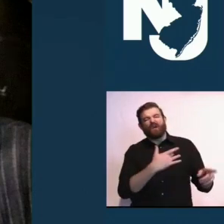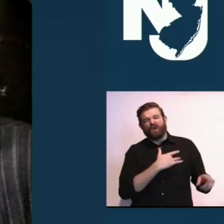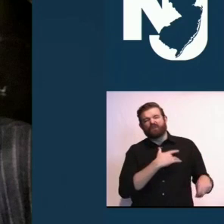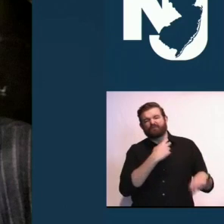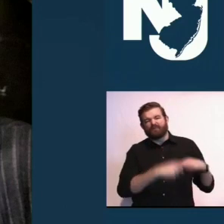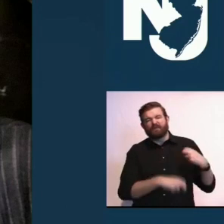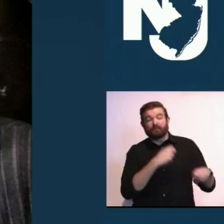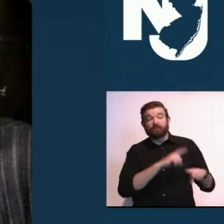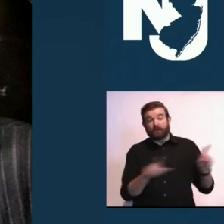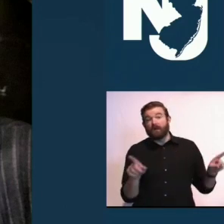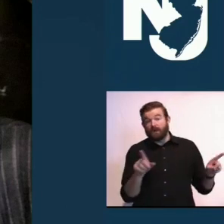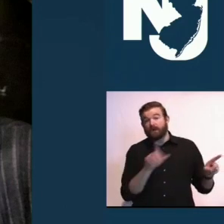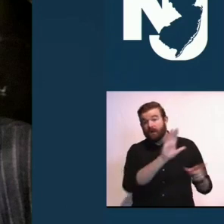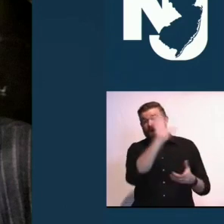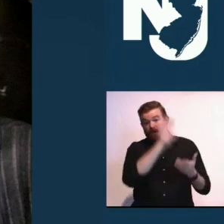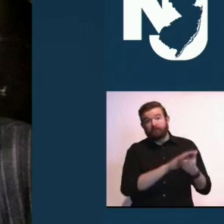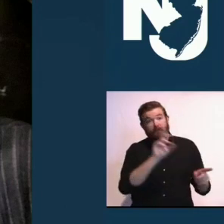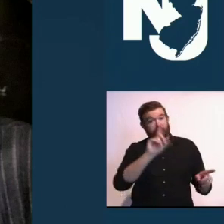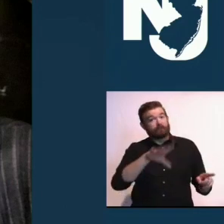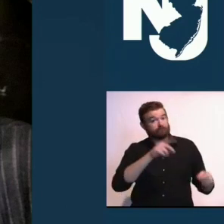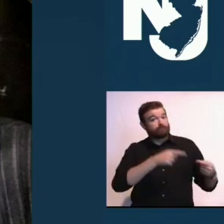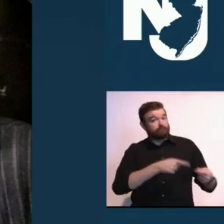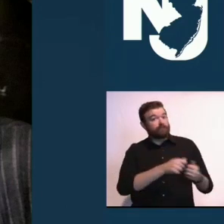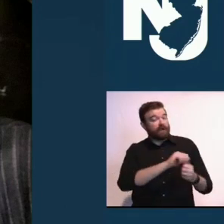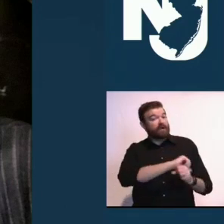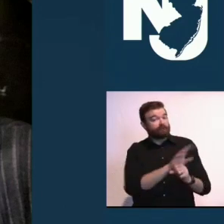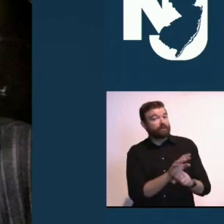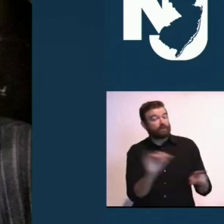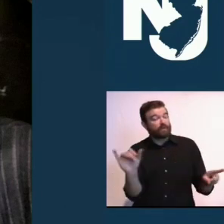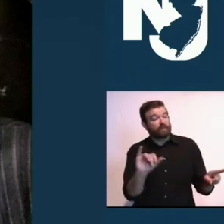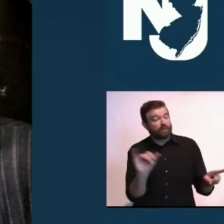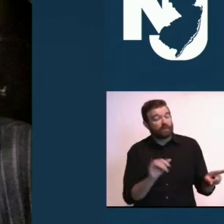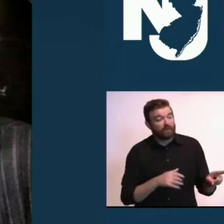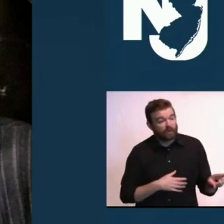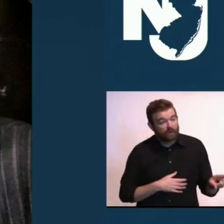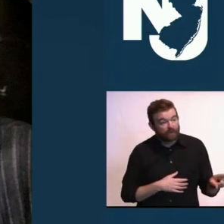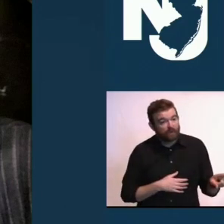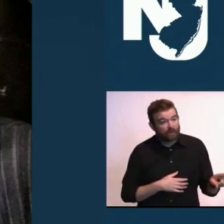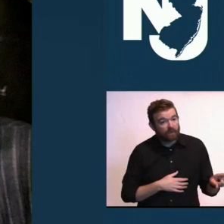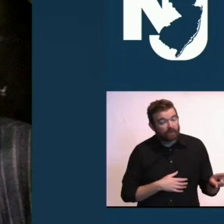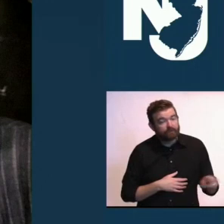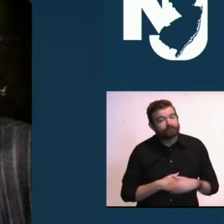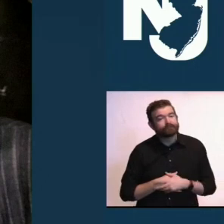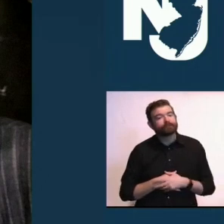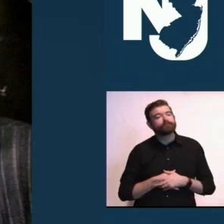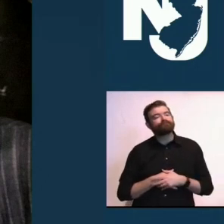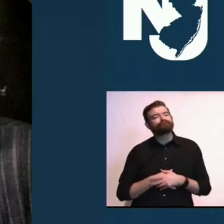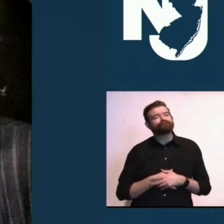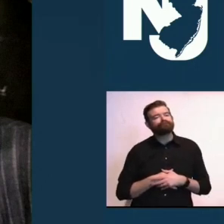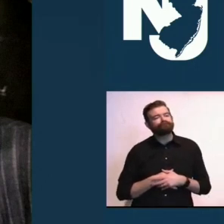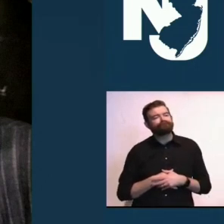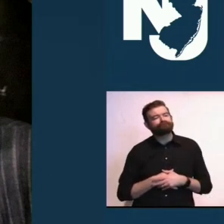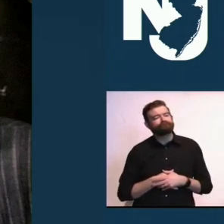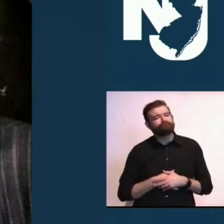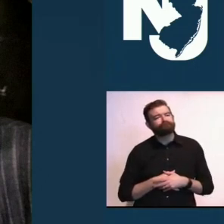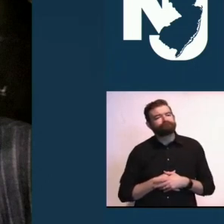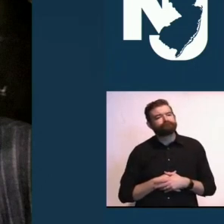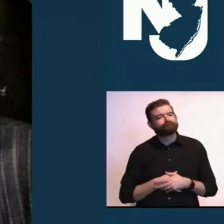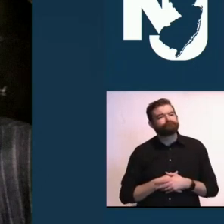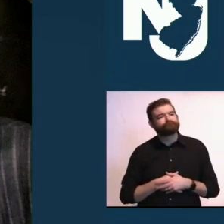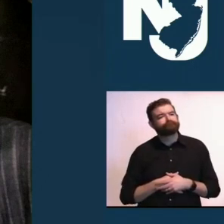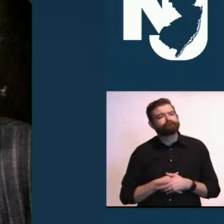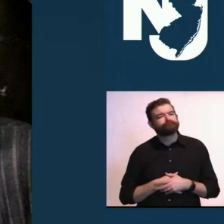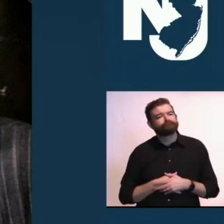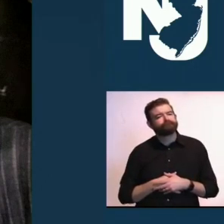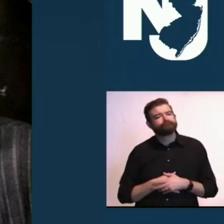battling COVID. Carrying on Miss Mae's legacy are her daughters, Sonia, with whom I had the great honor of speaking,